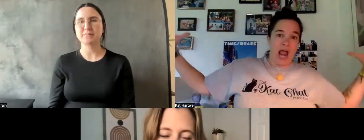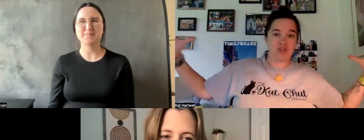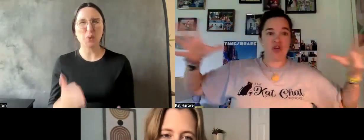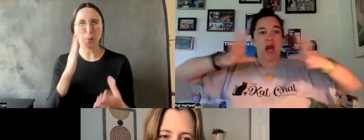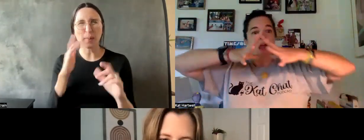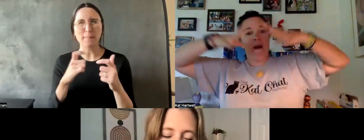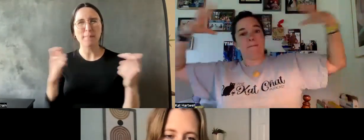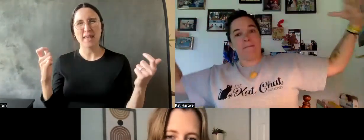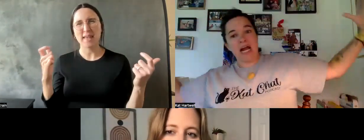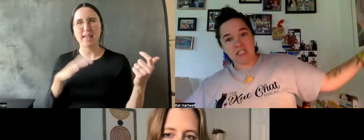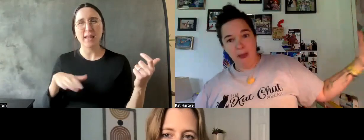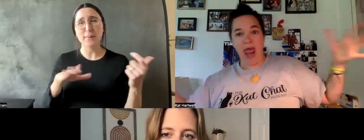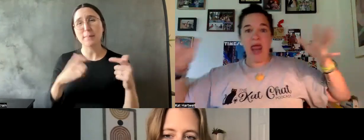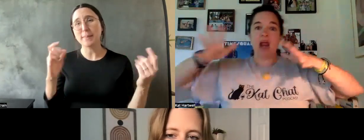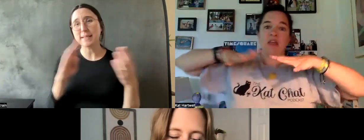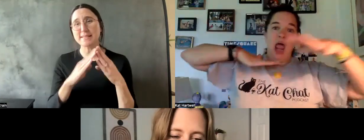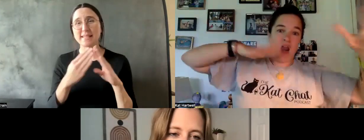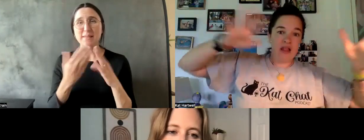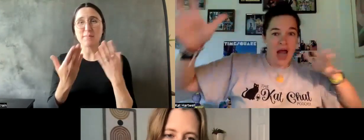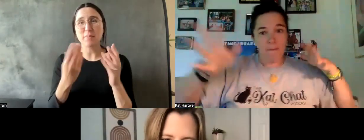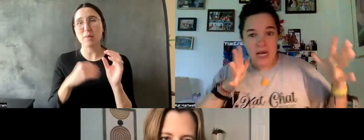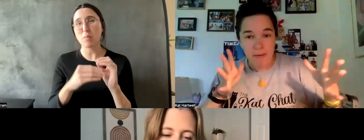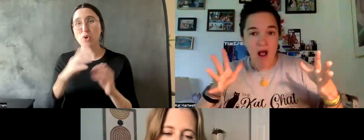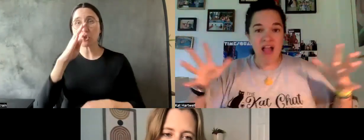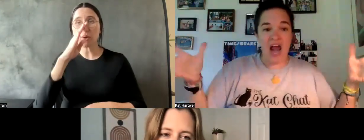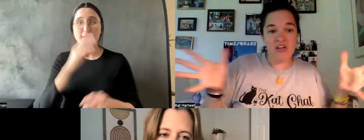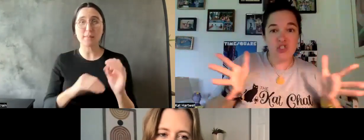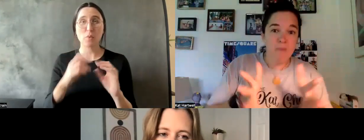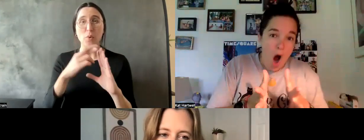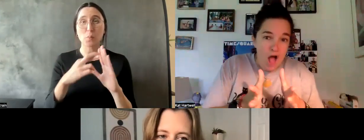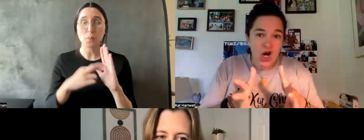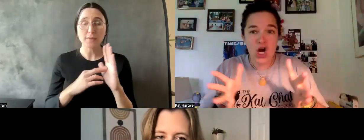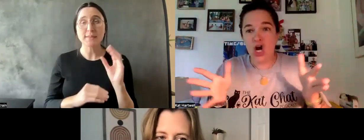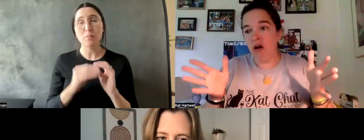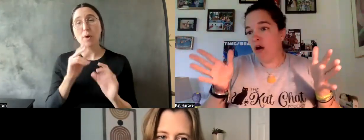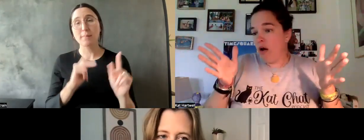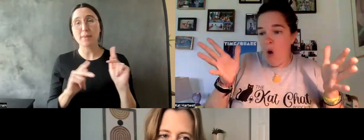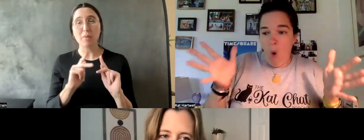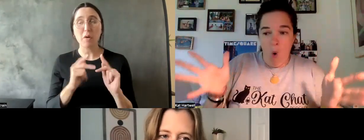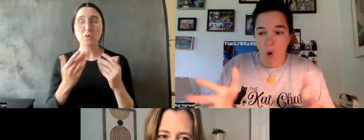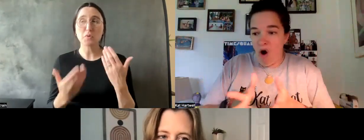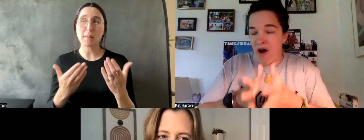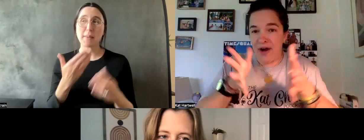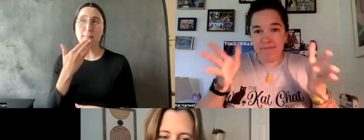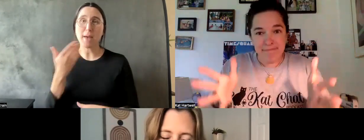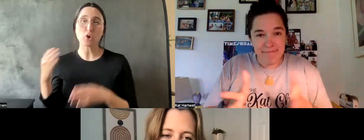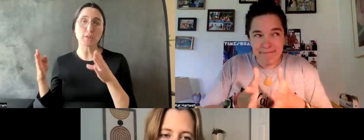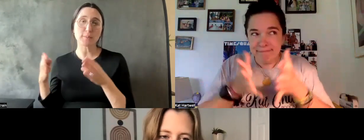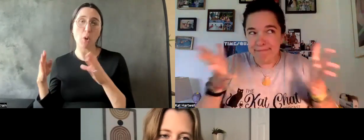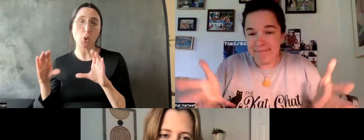big location, big space, and a lot of people, and it was smaller.